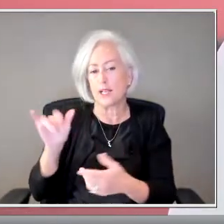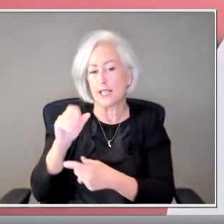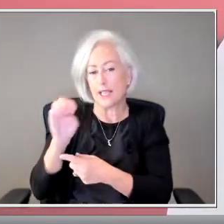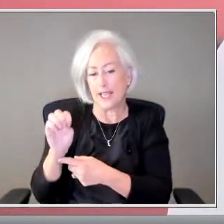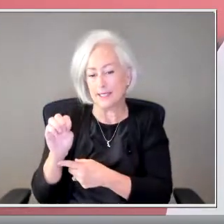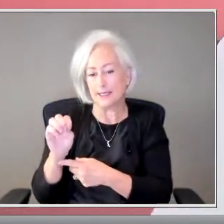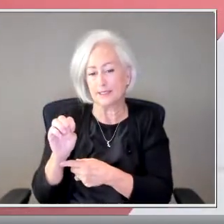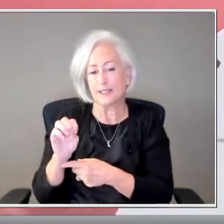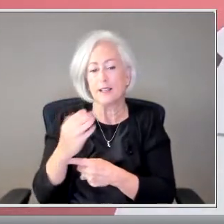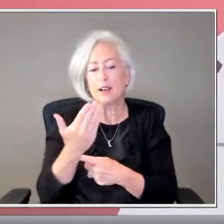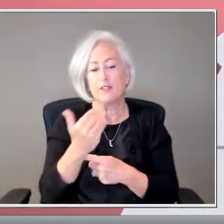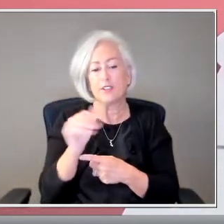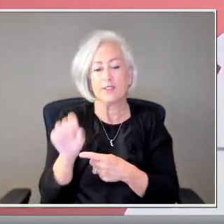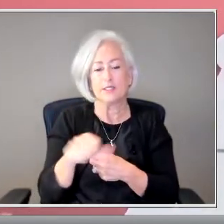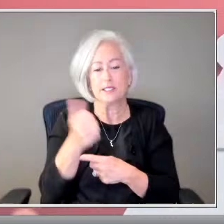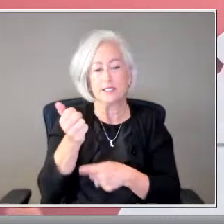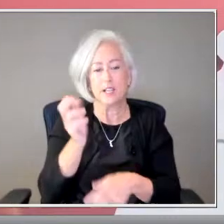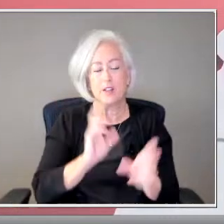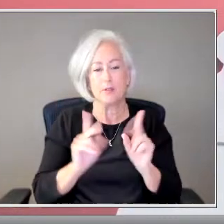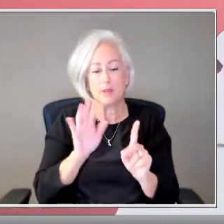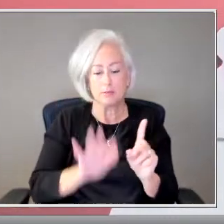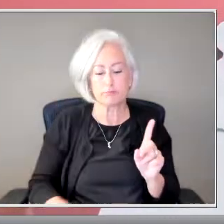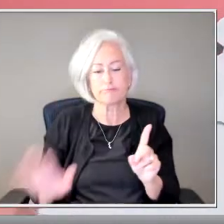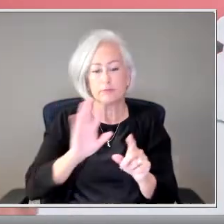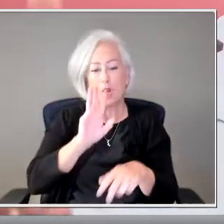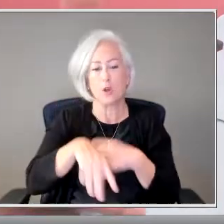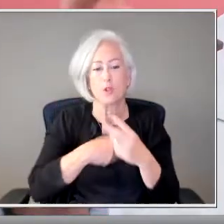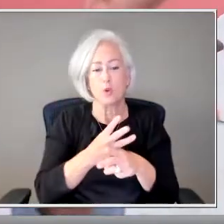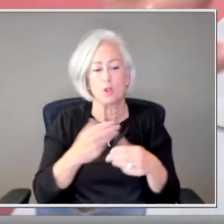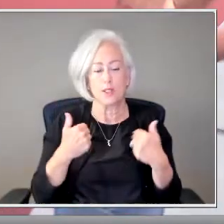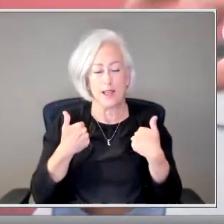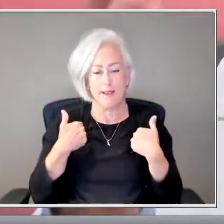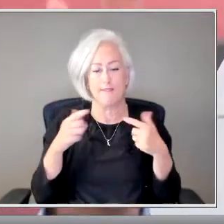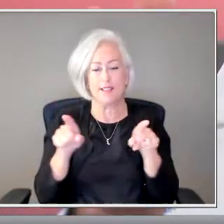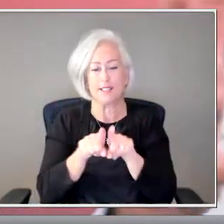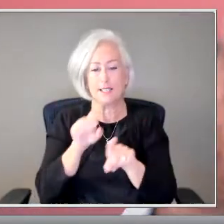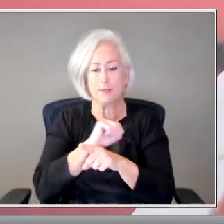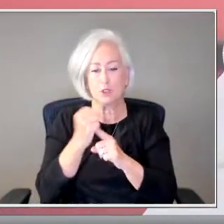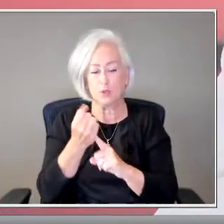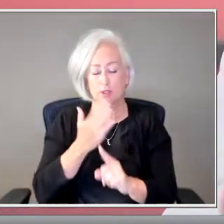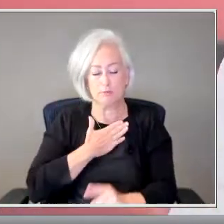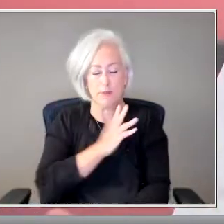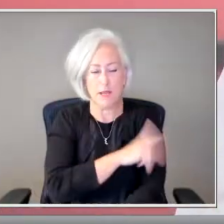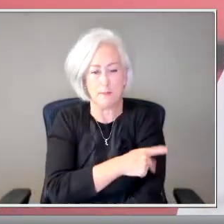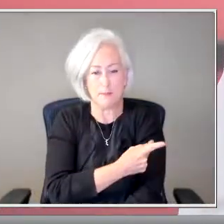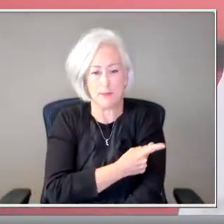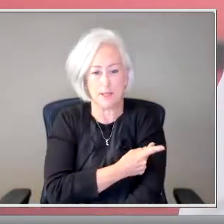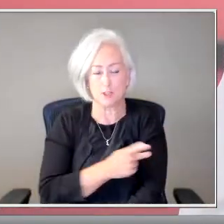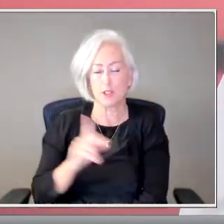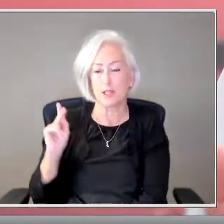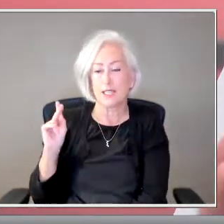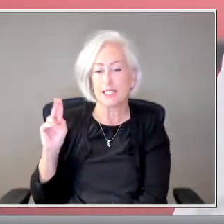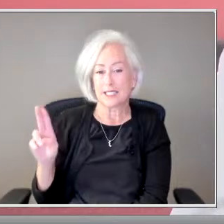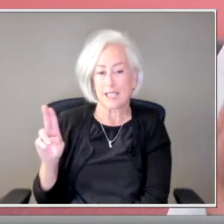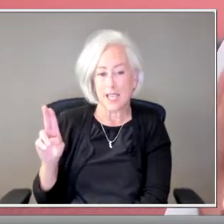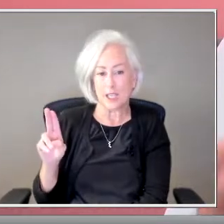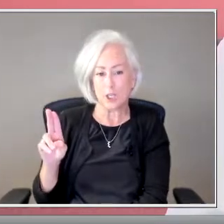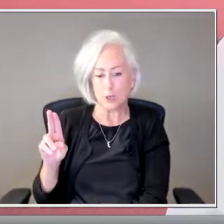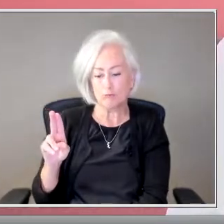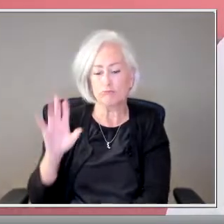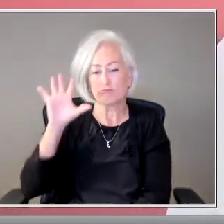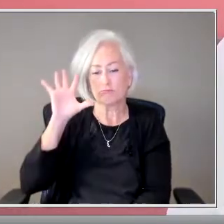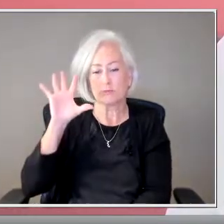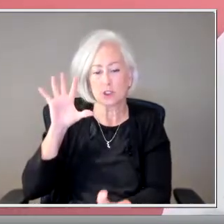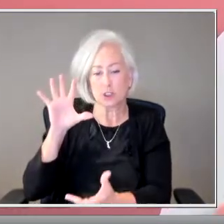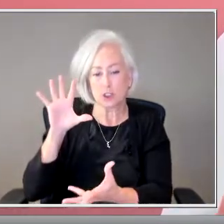world are in the same situation as my patients, because KU is a Comprehensive Cancer Center, so they're getting the